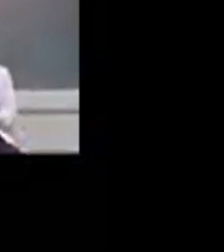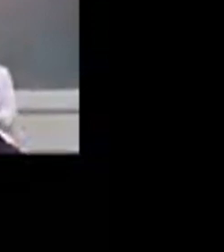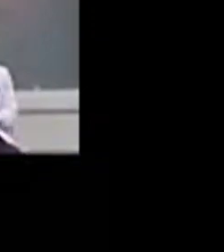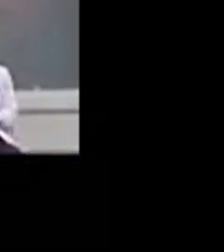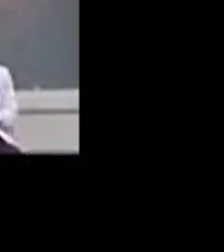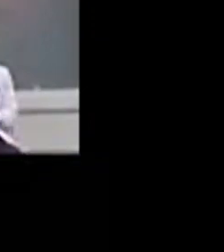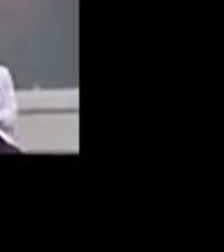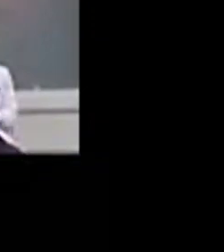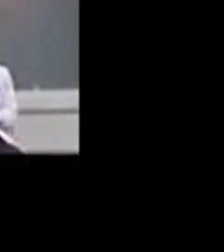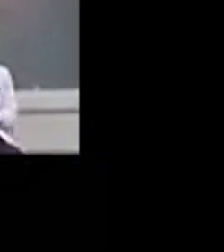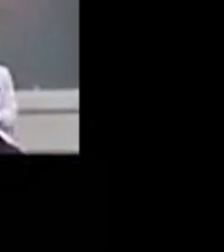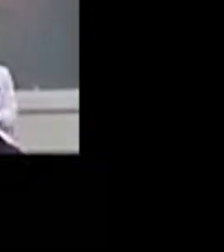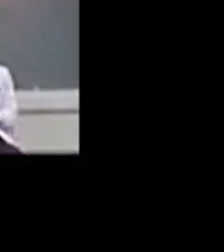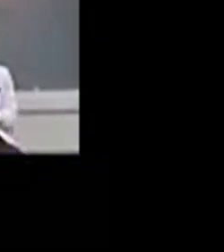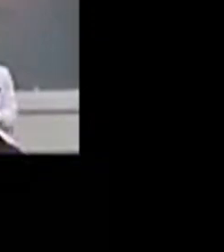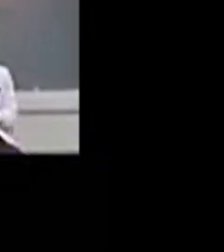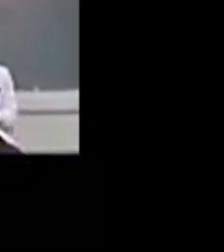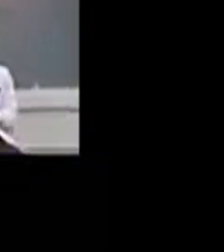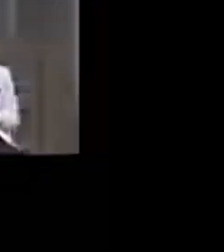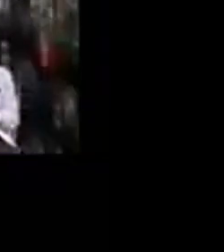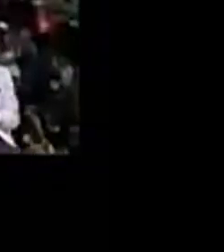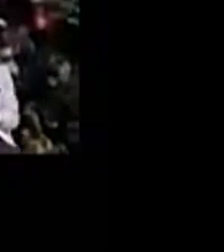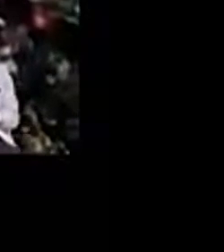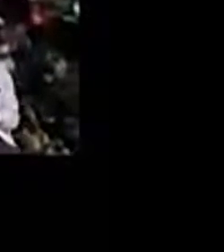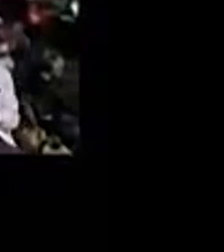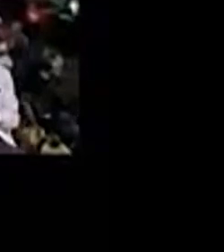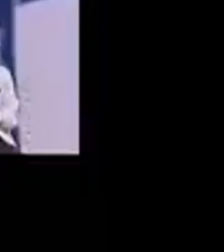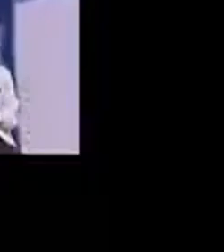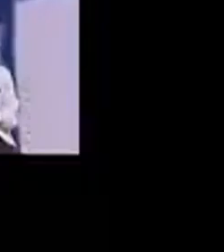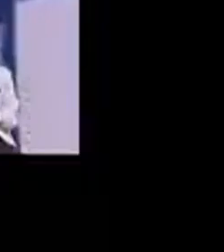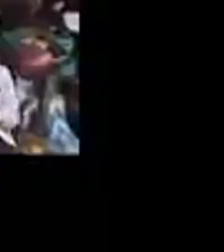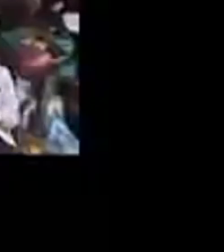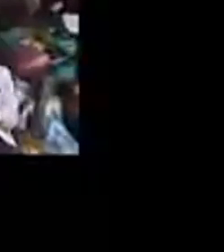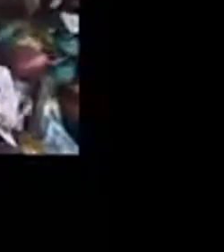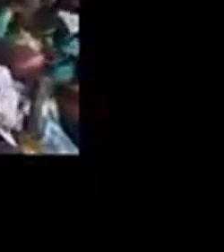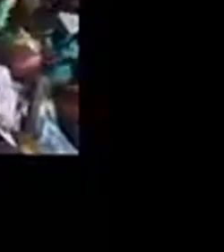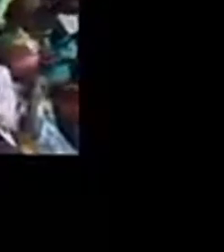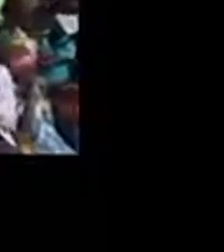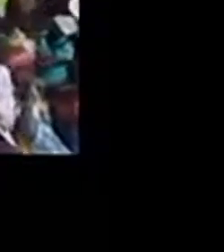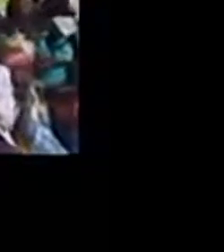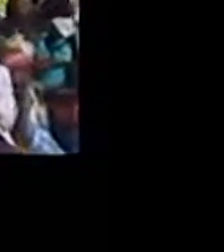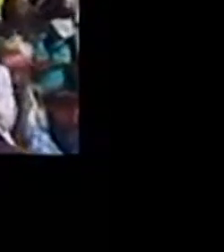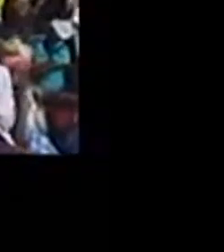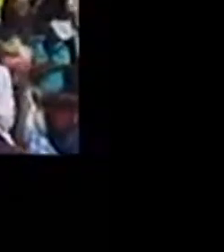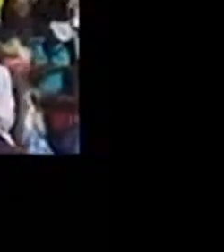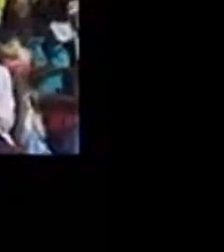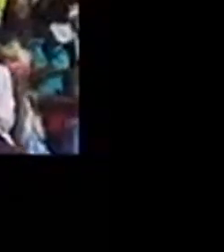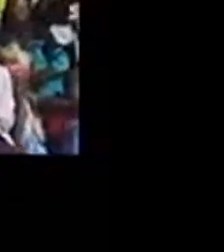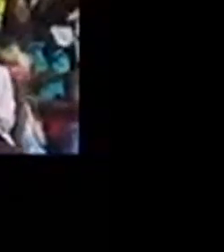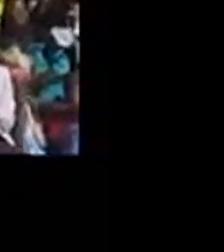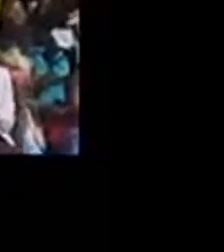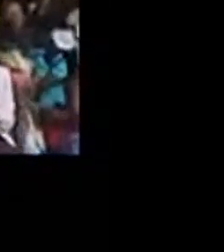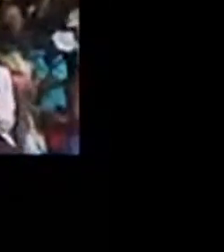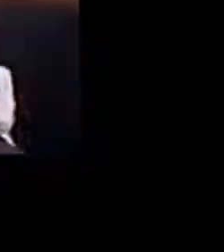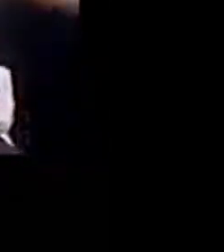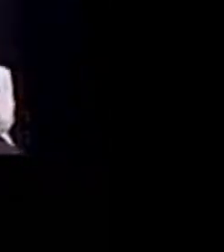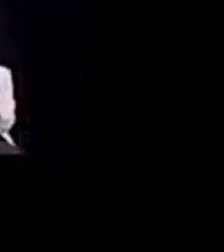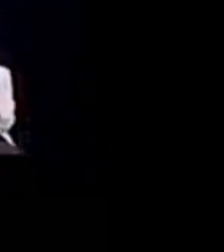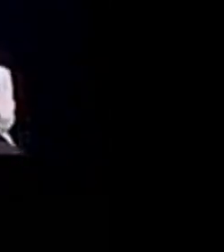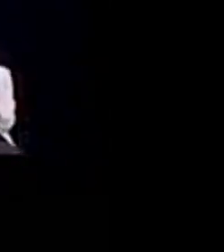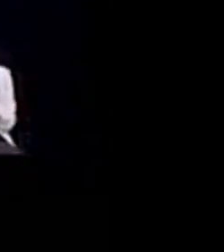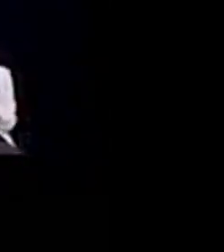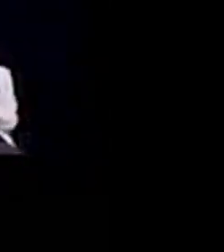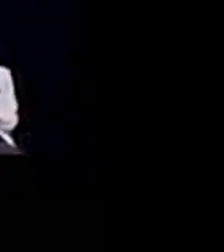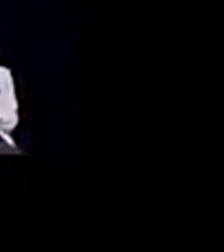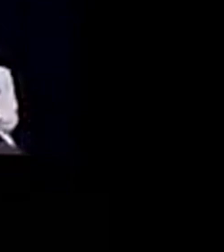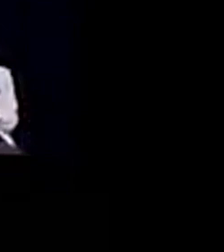not serve the Lord now. I'm challenging the Lord. When the Lord heals me, after the